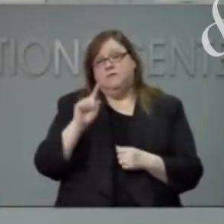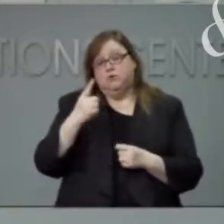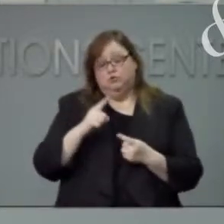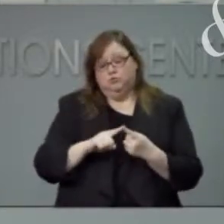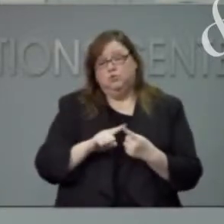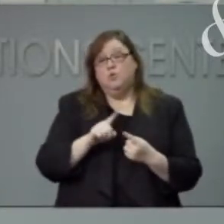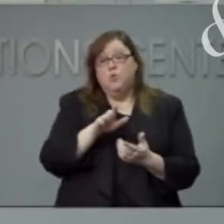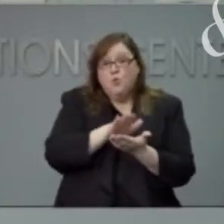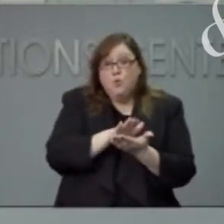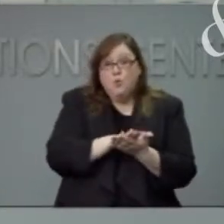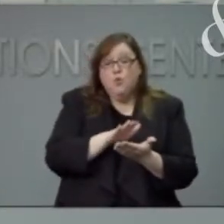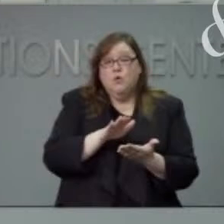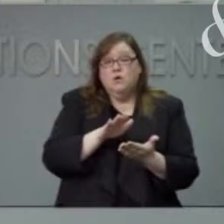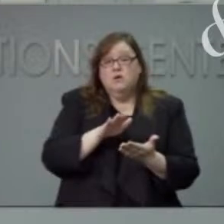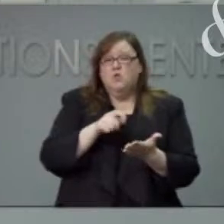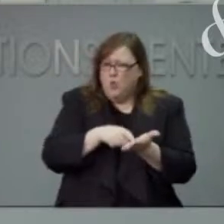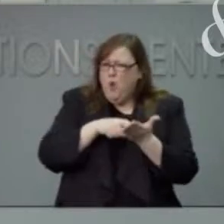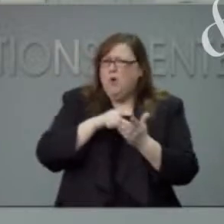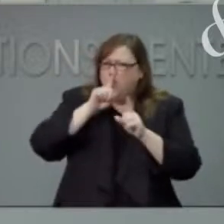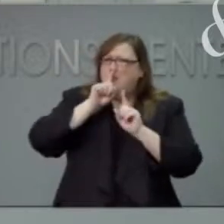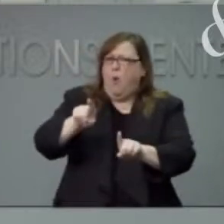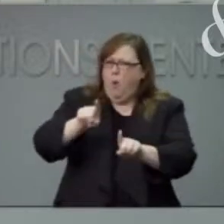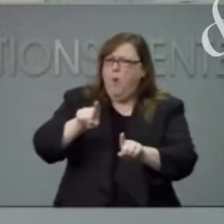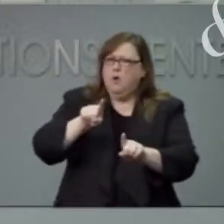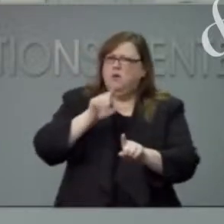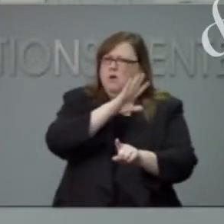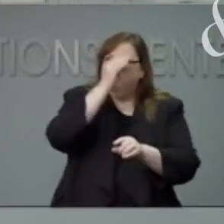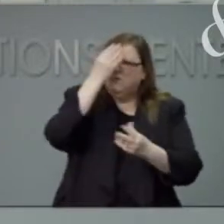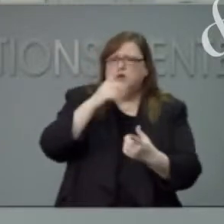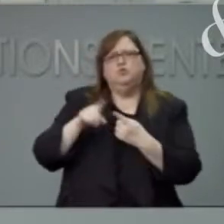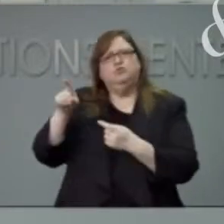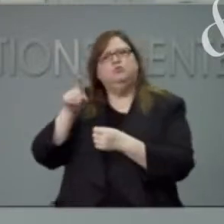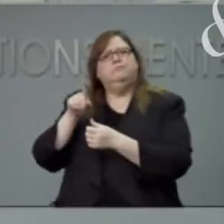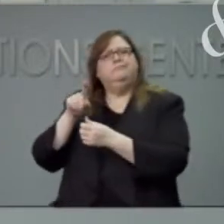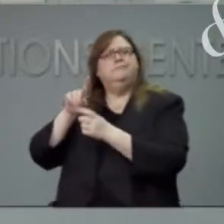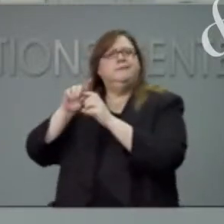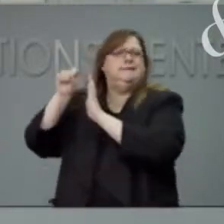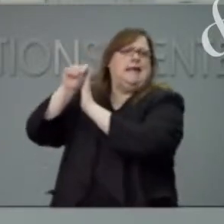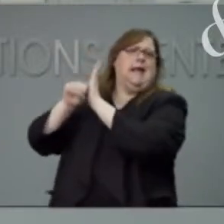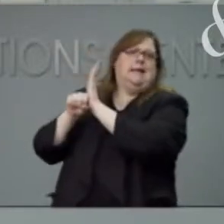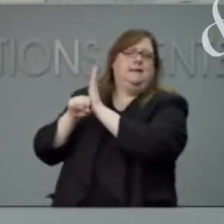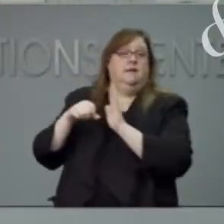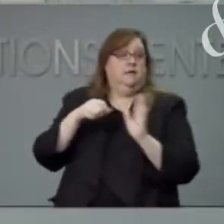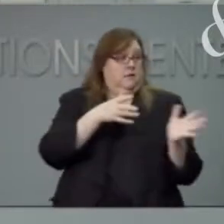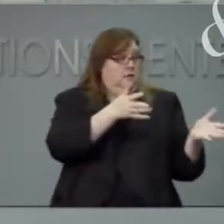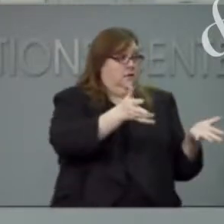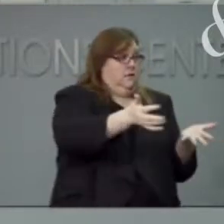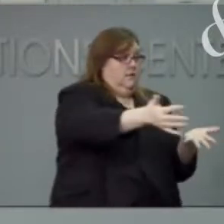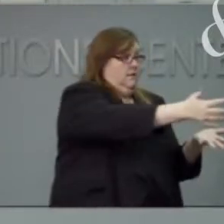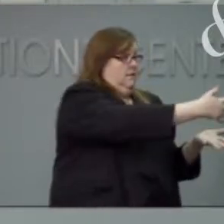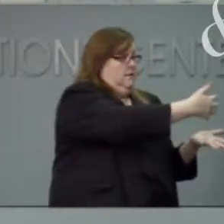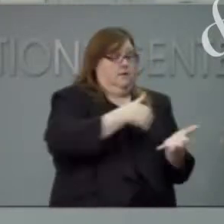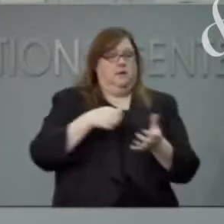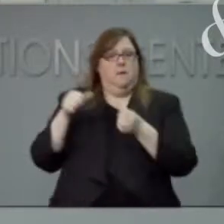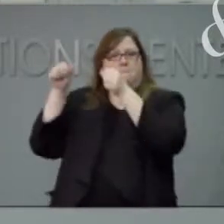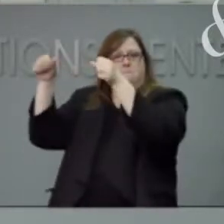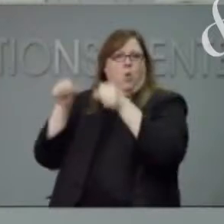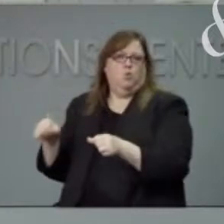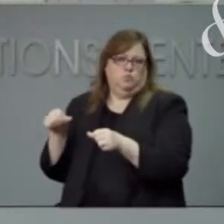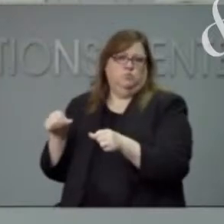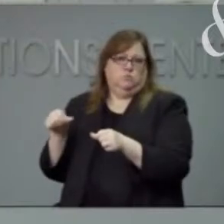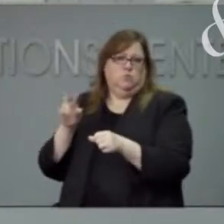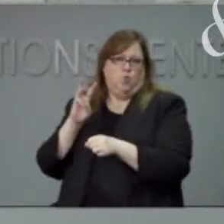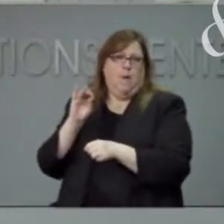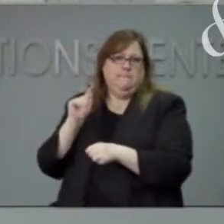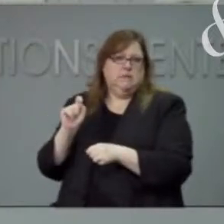and the state, and we do aggregate that data and post it on our website. In terms of transparency, that's always been important to us,